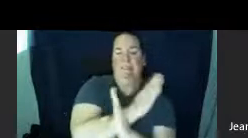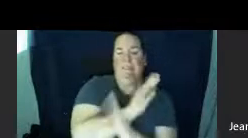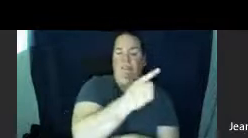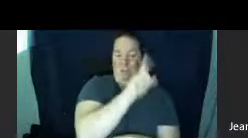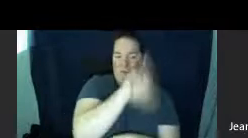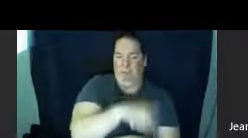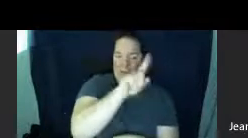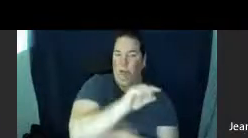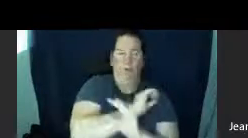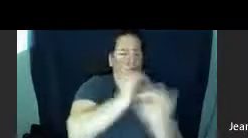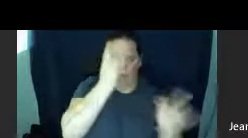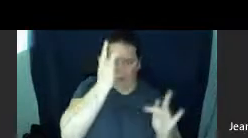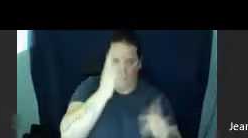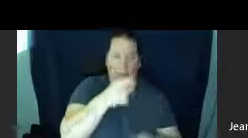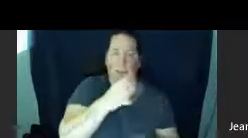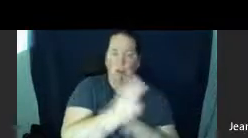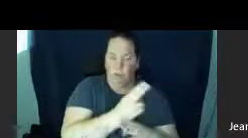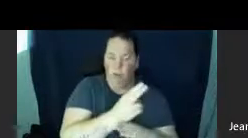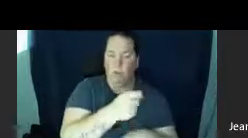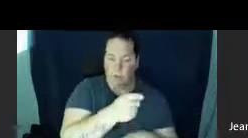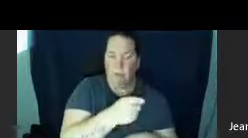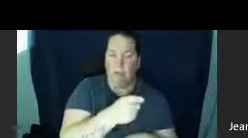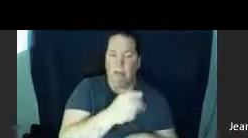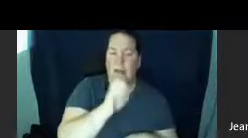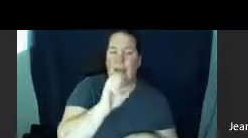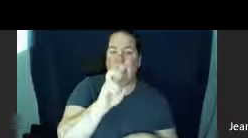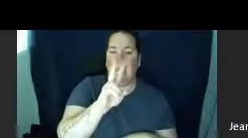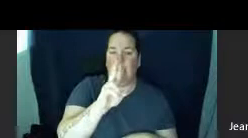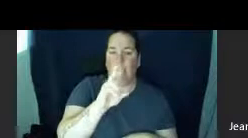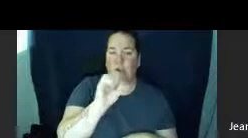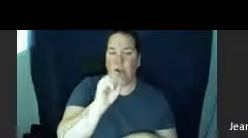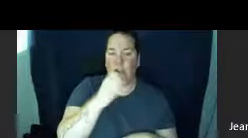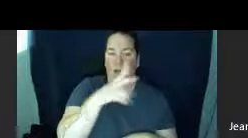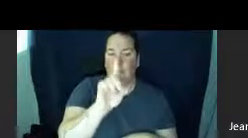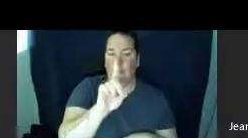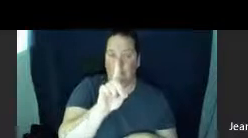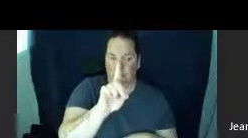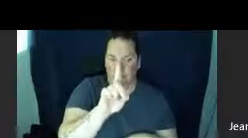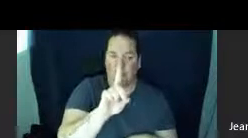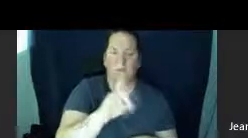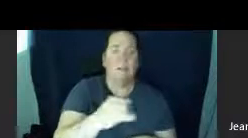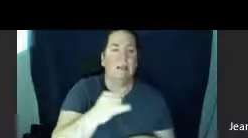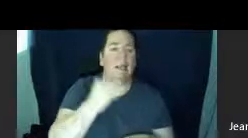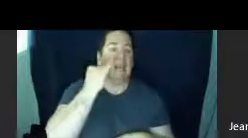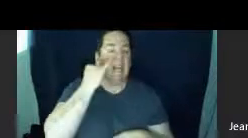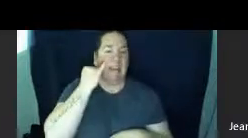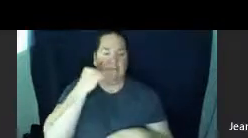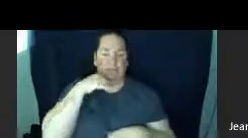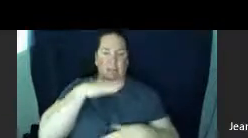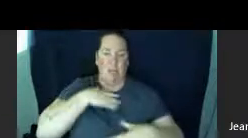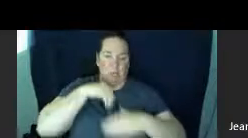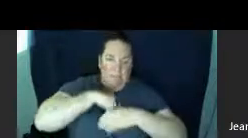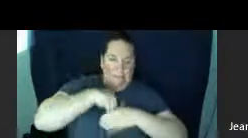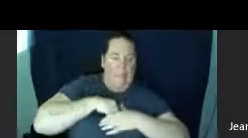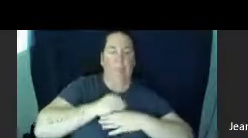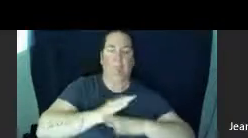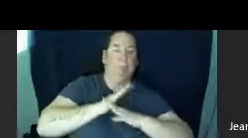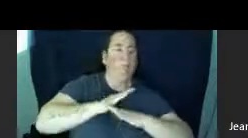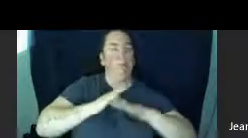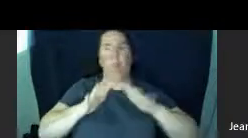COVID-19, no illness. That's when Evusheld would be administered to someone who's severely immunocompromised. Once